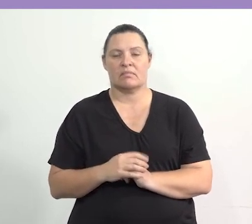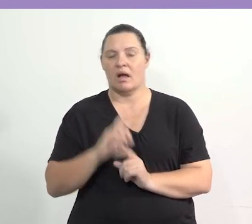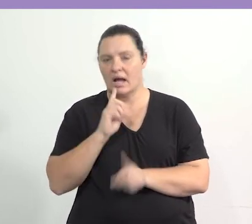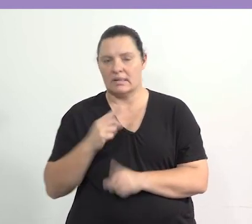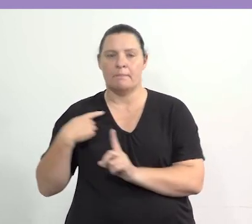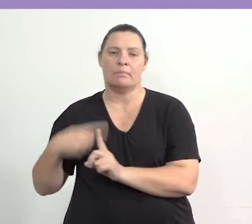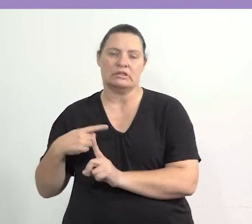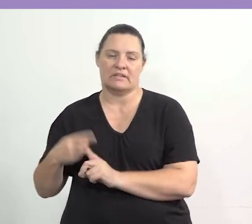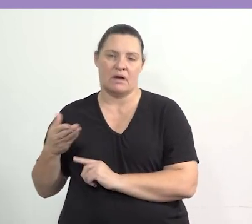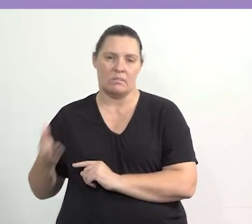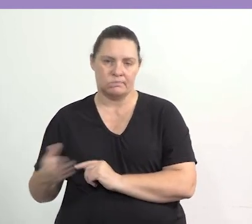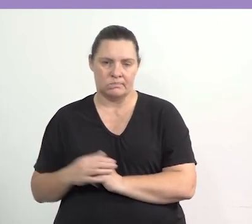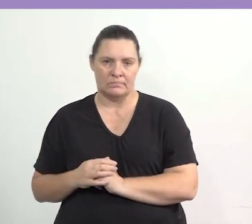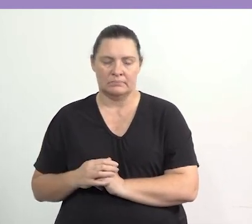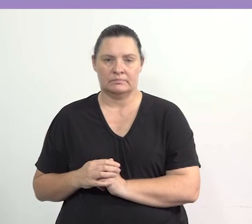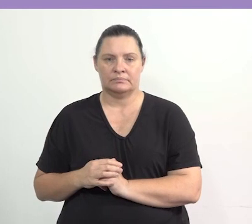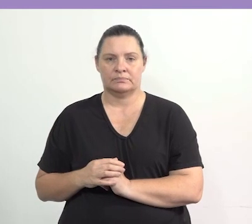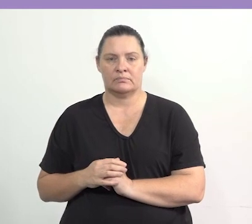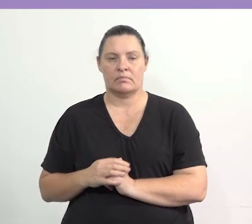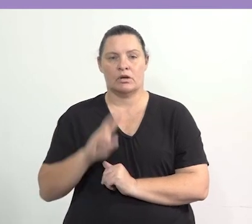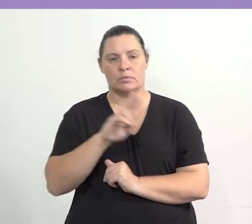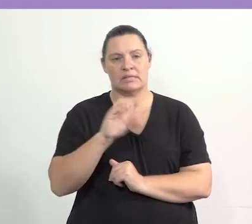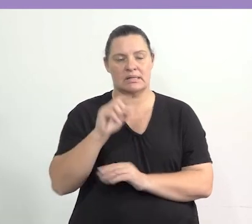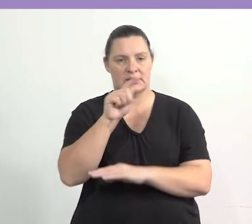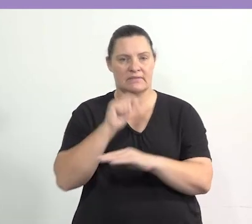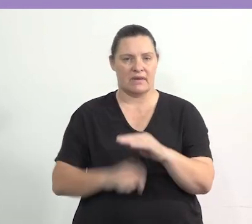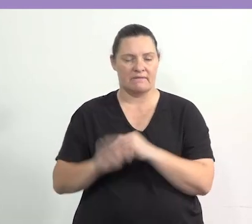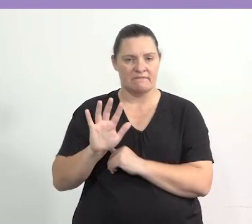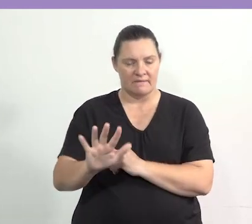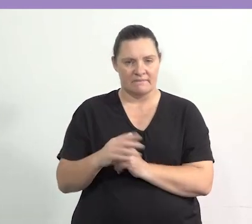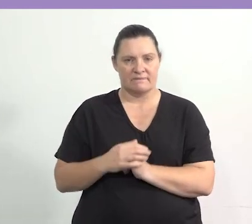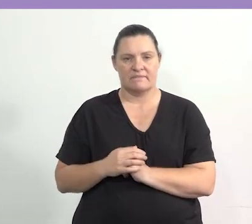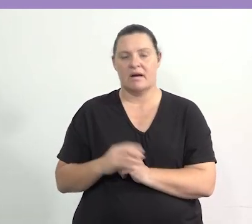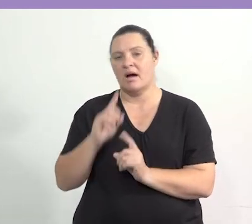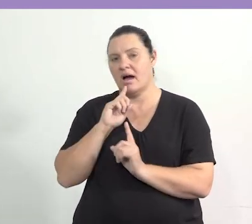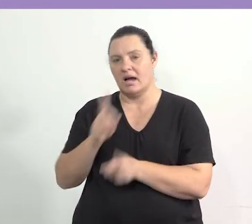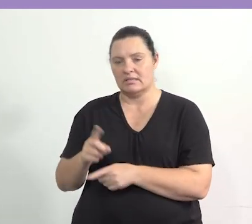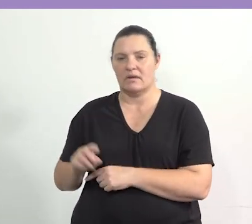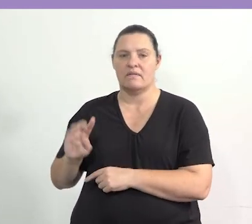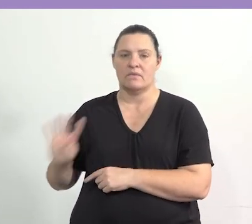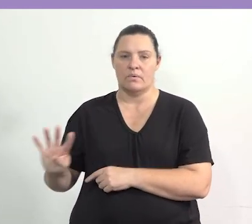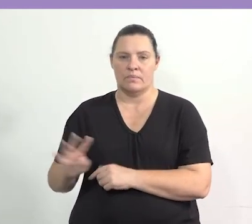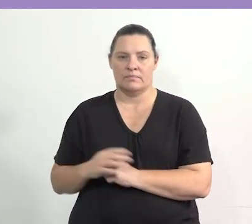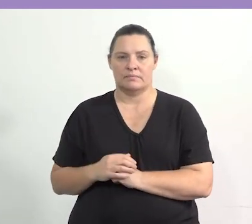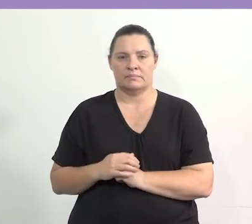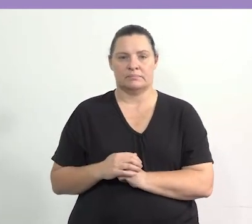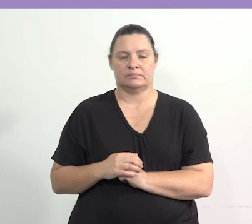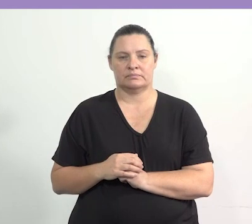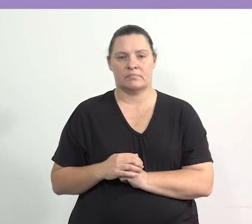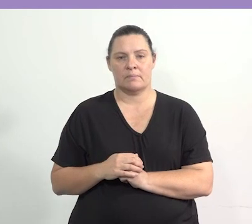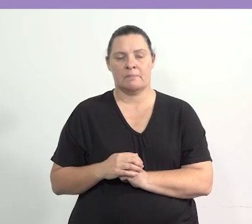positive, my answer is going to be a positive number. What is 20 divided by 5? Our answer is